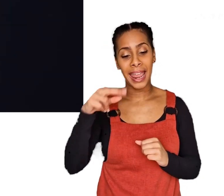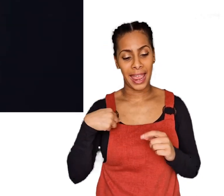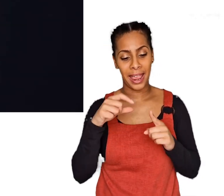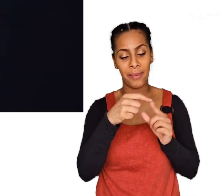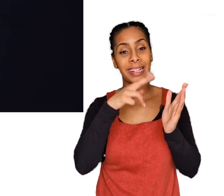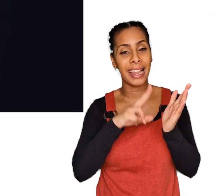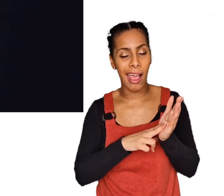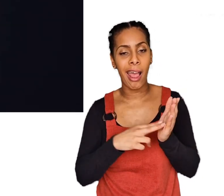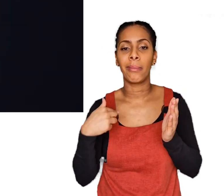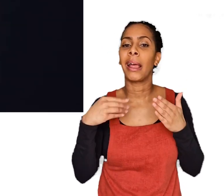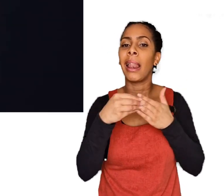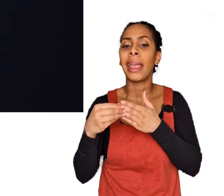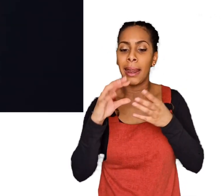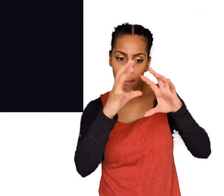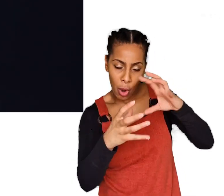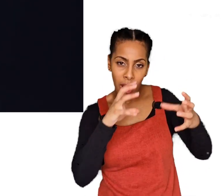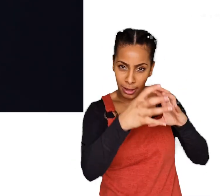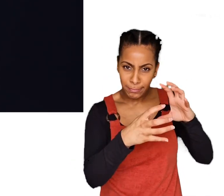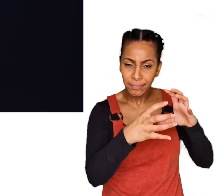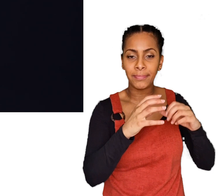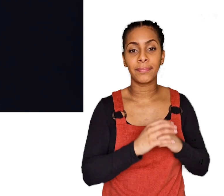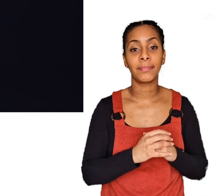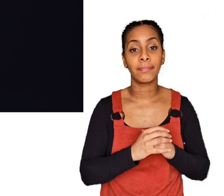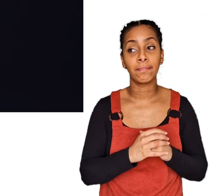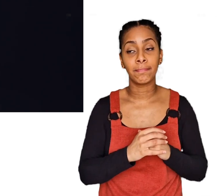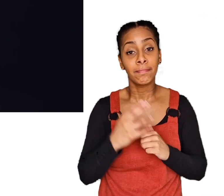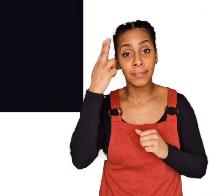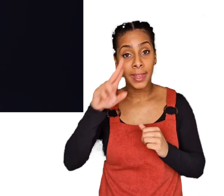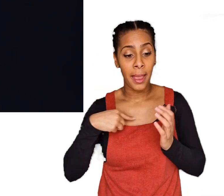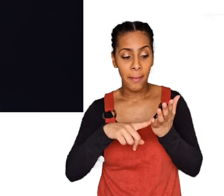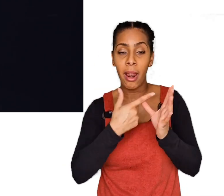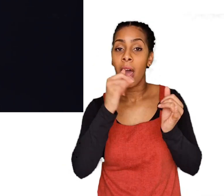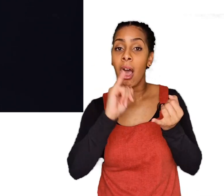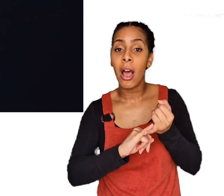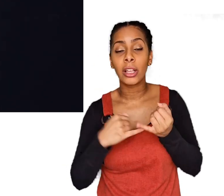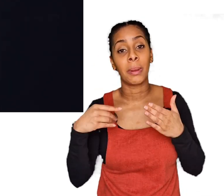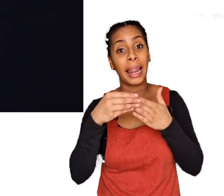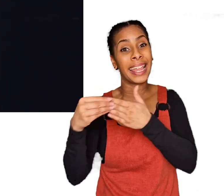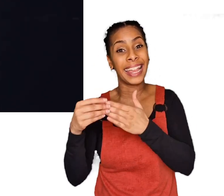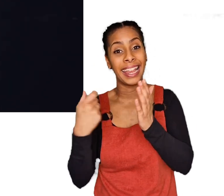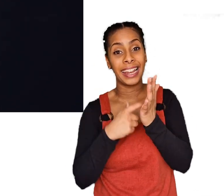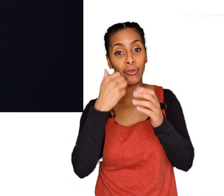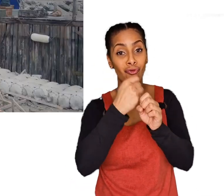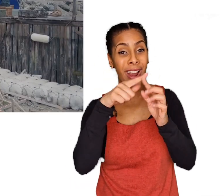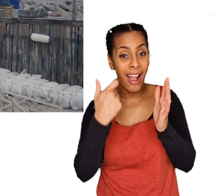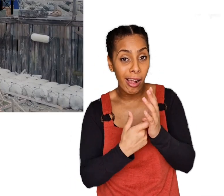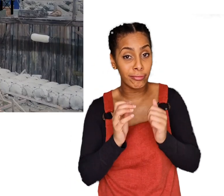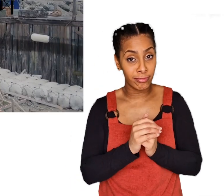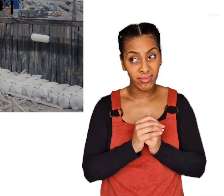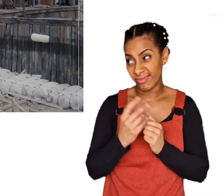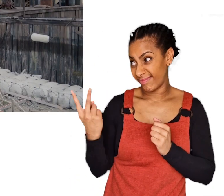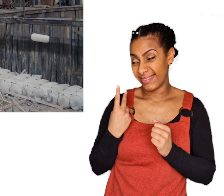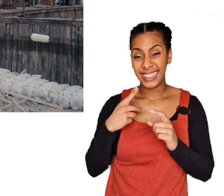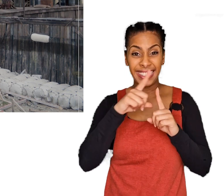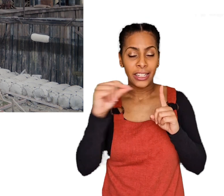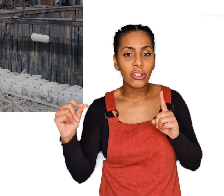lead modeler in the film and TV industry. Hi there, my name is Lars and I'm a lead rigger. We are digital sculptors